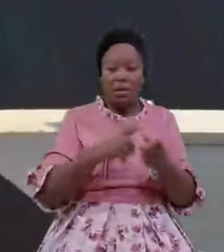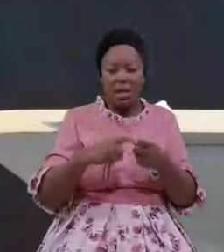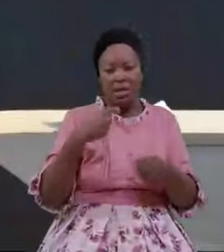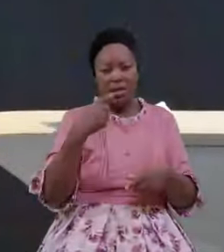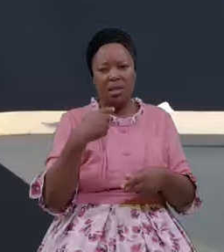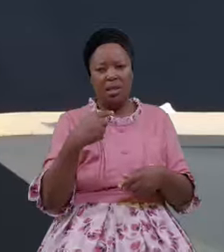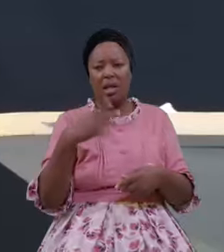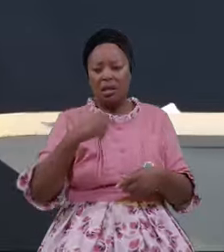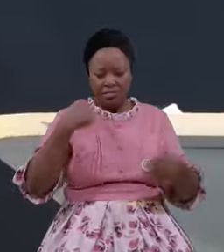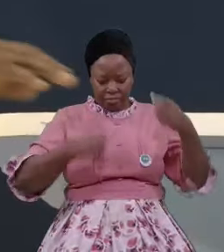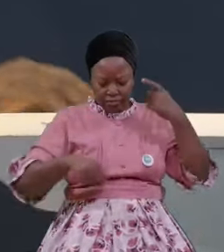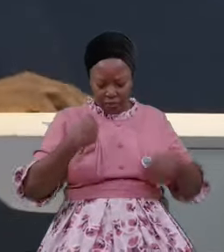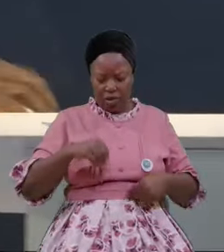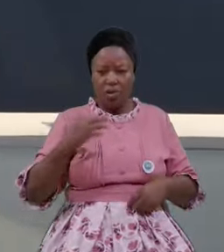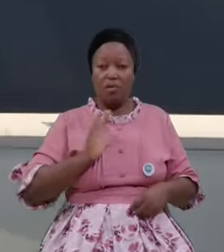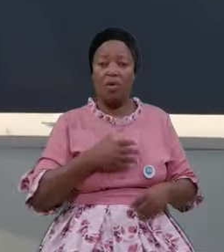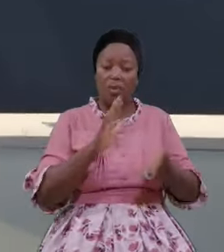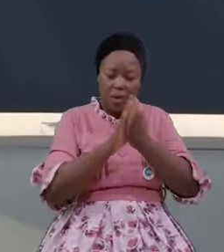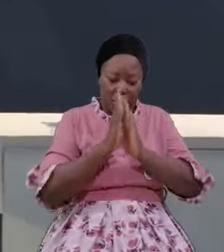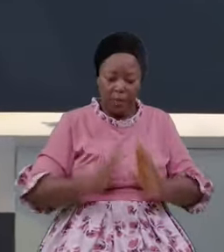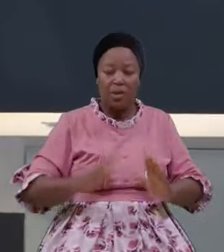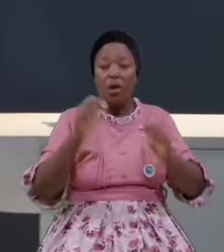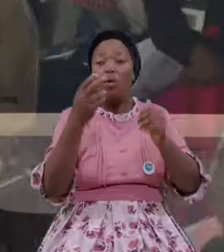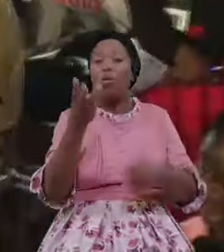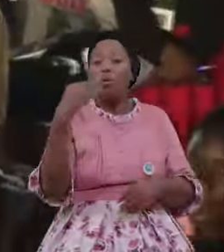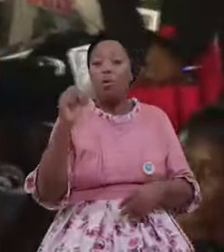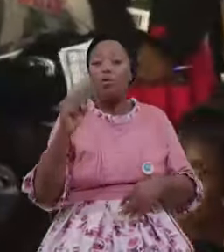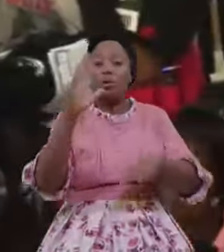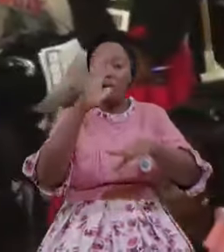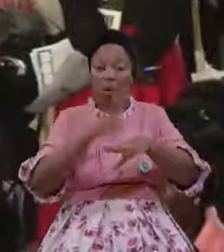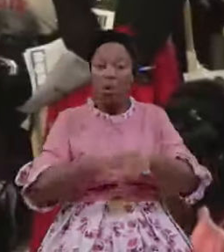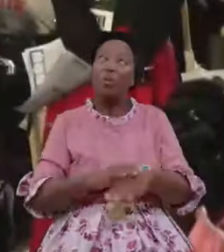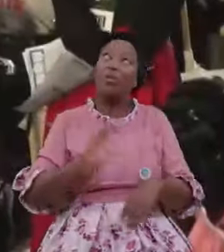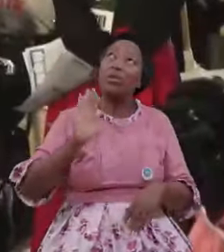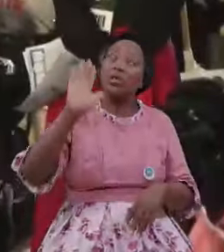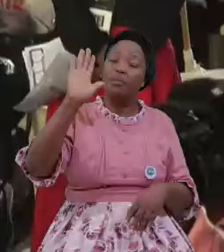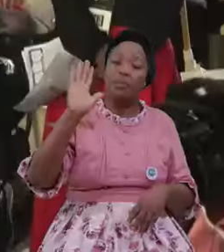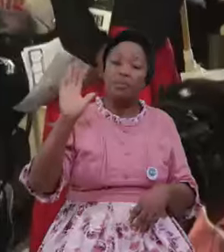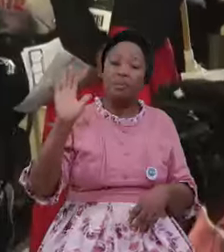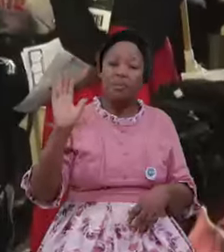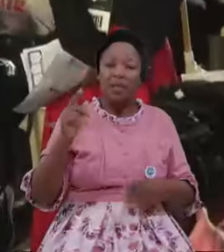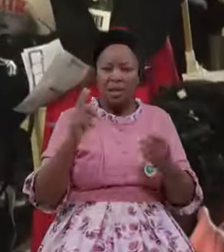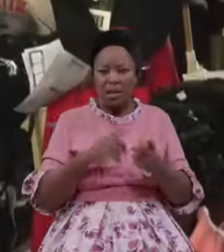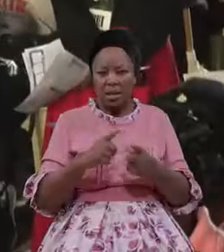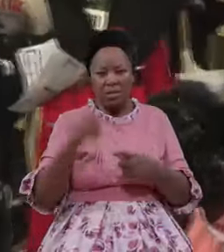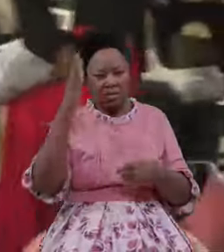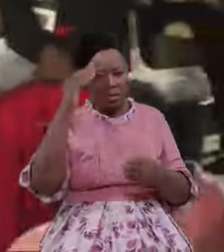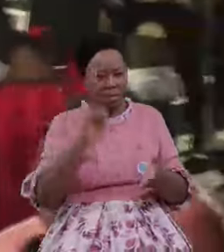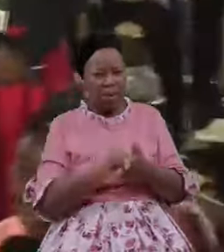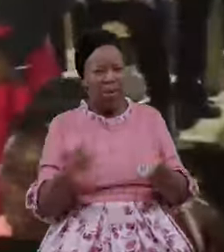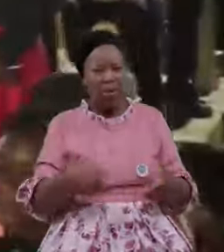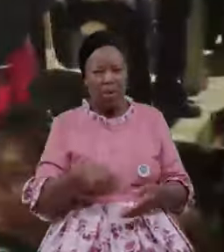chastisement of our peace was upon him." And then look at this. It